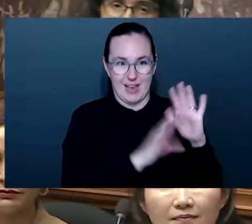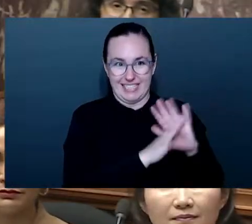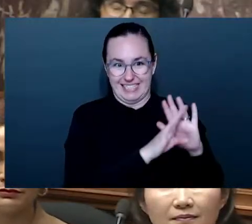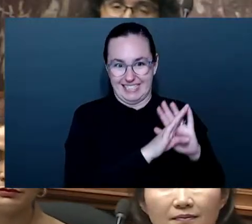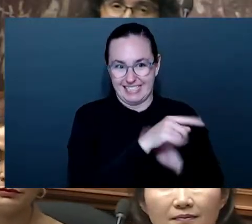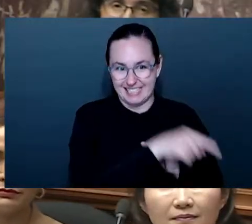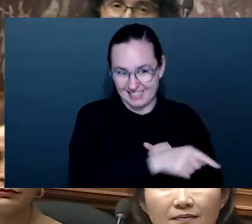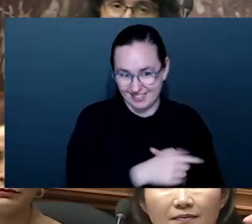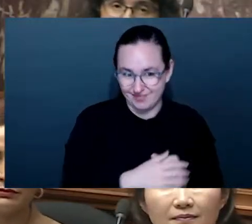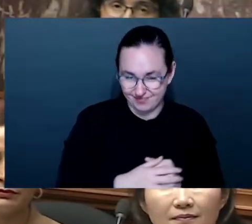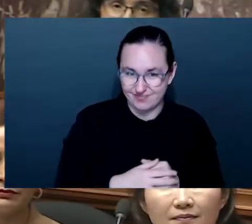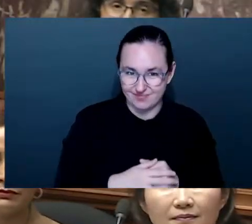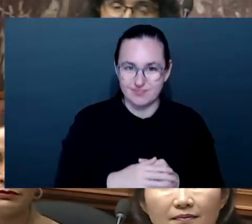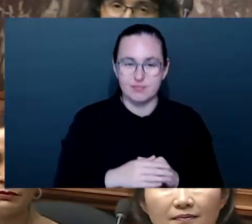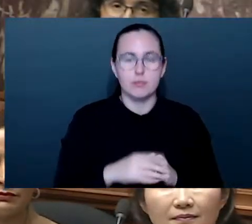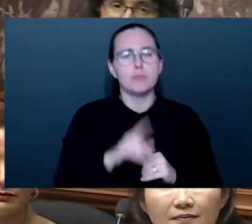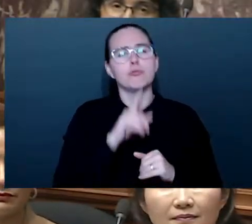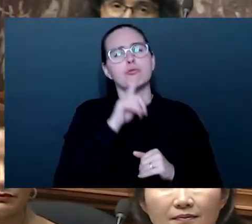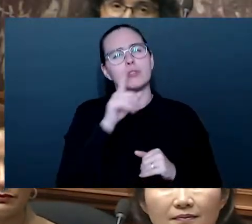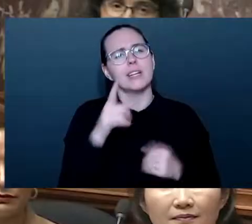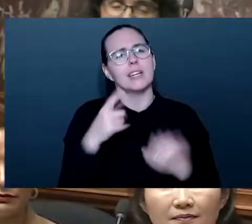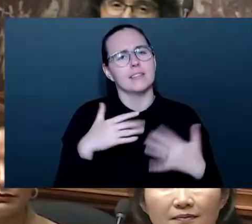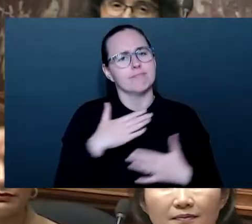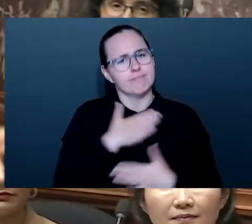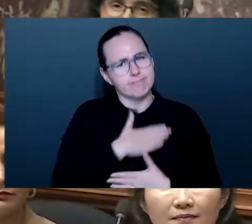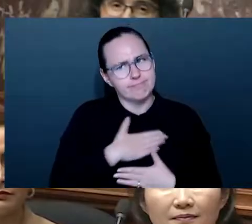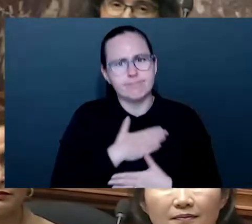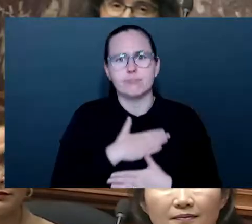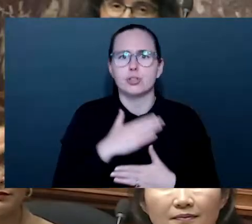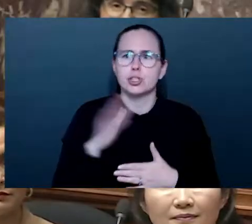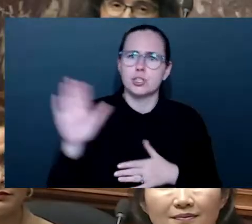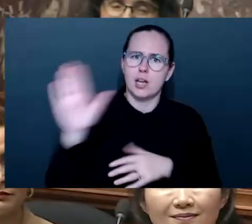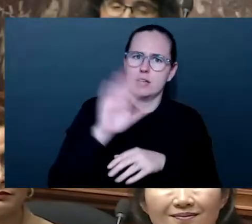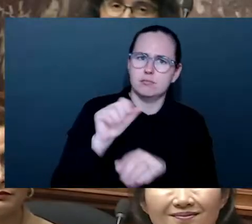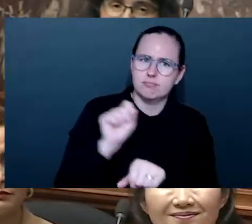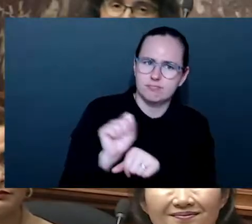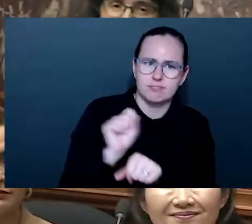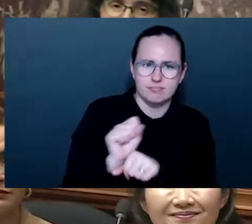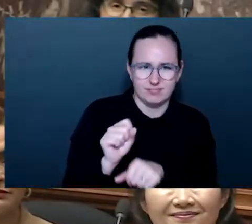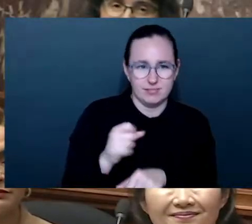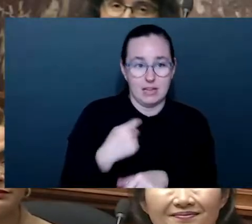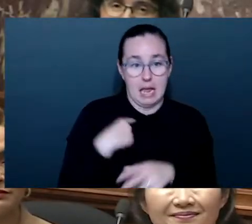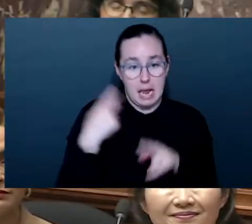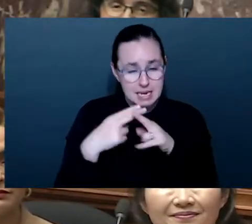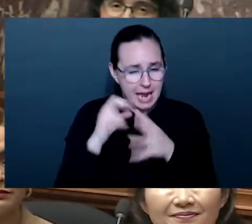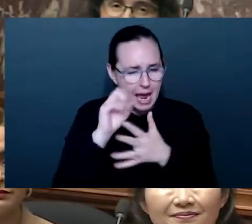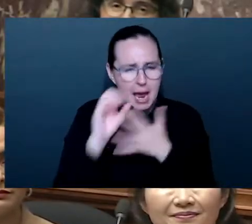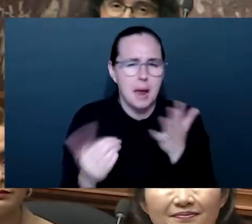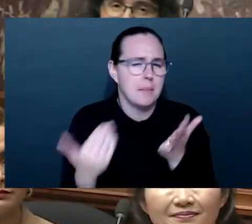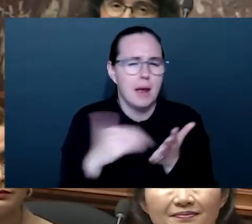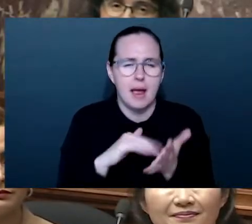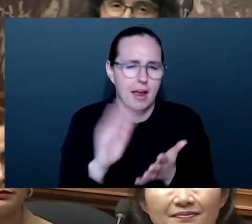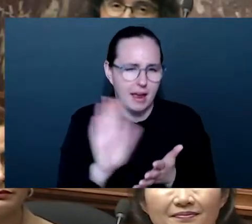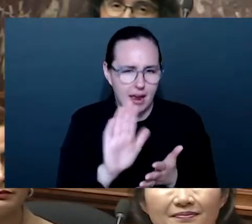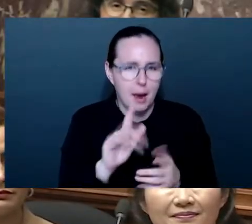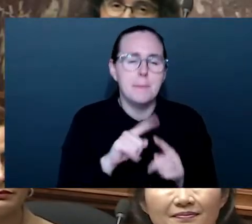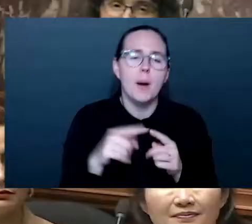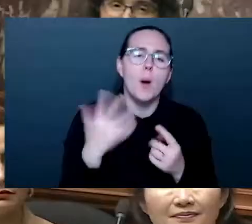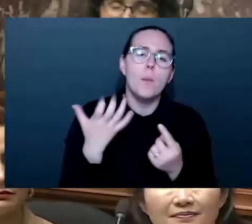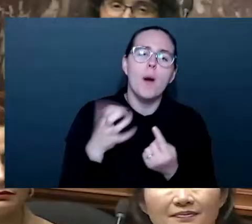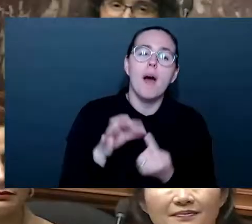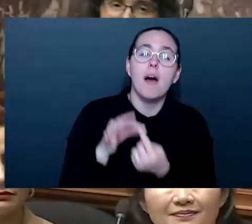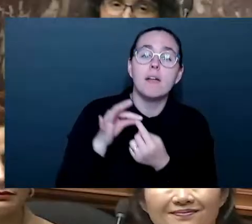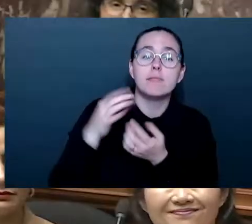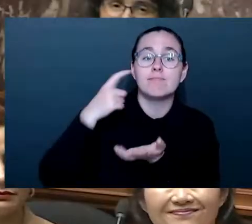we're building in British Columbia. I won't read their names into the record again, but I do just want to give a special shout out to Ronette Paul, who is a Red